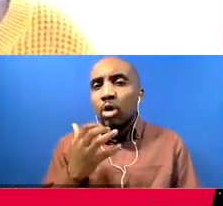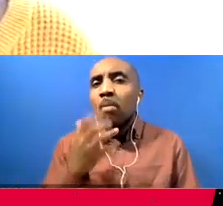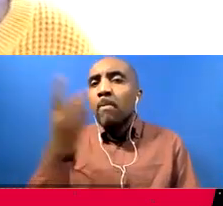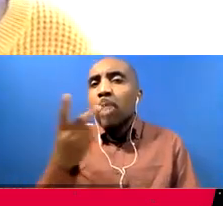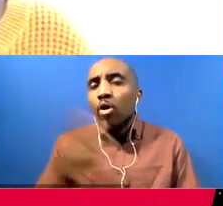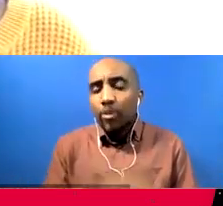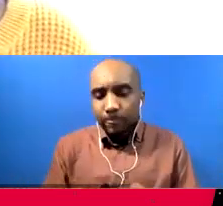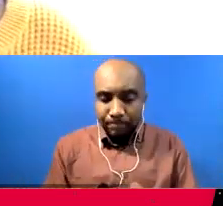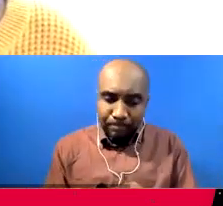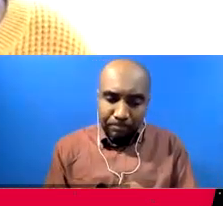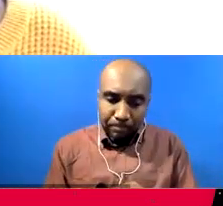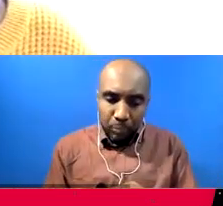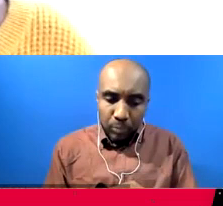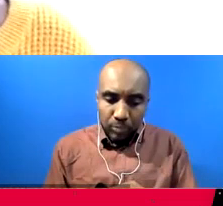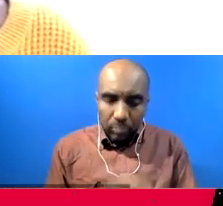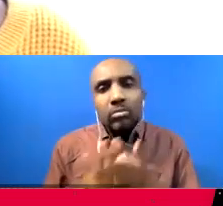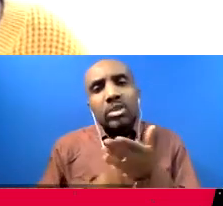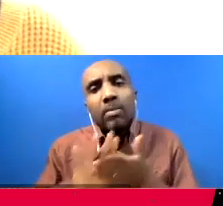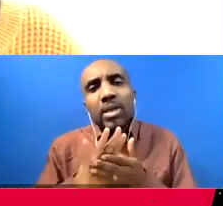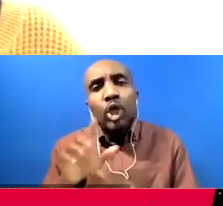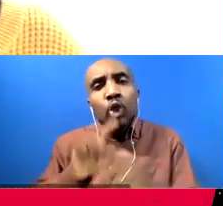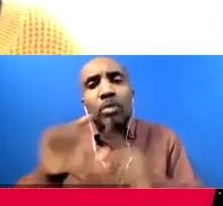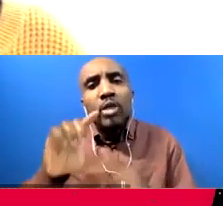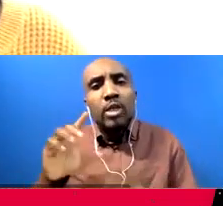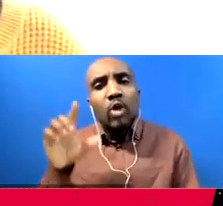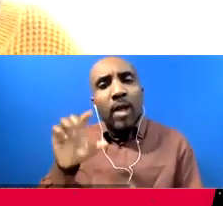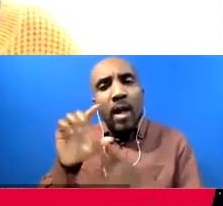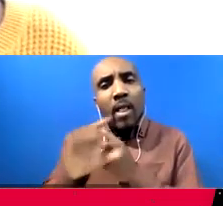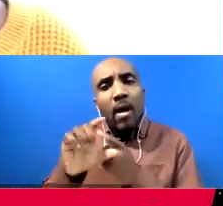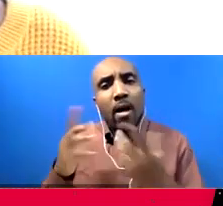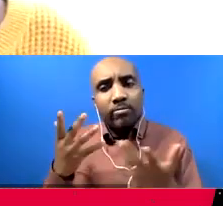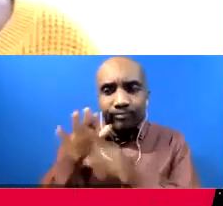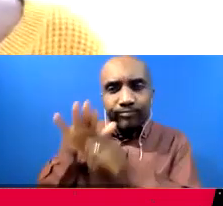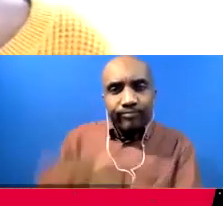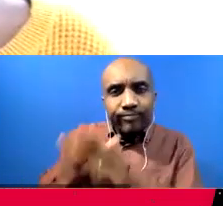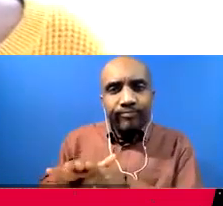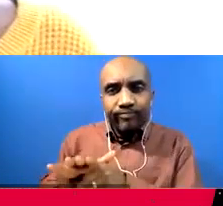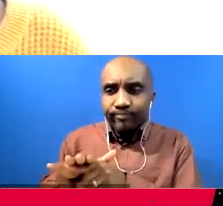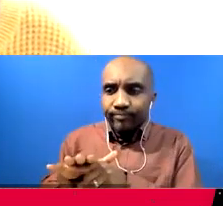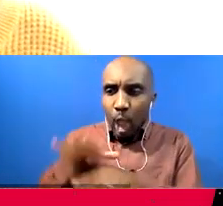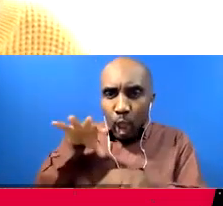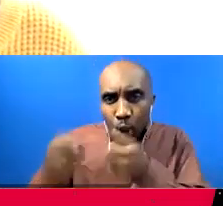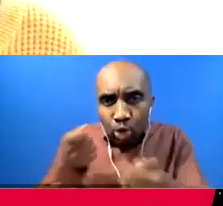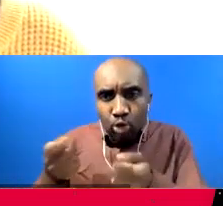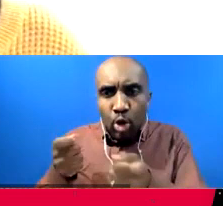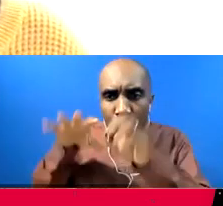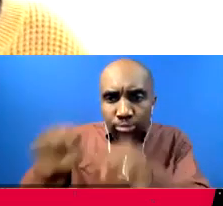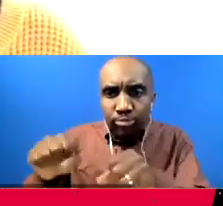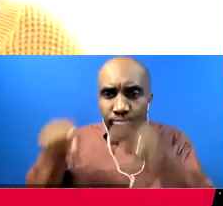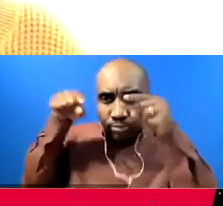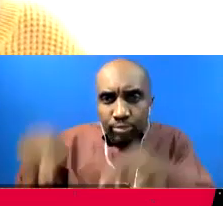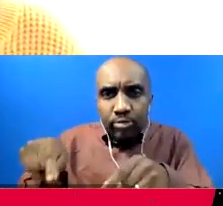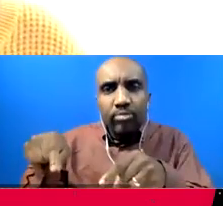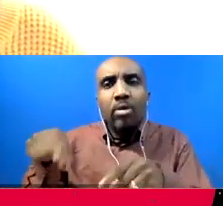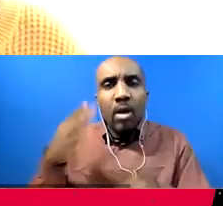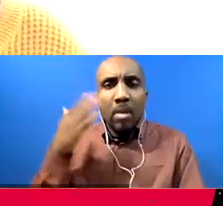This also disproportionately harms communities of color in both contexts through dehumanization, control, violence, and the assumption that